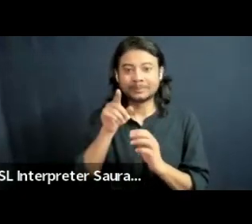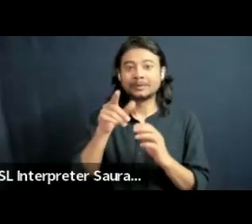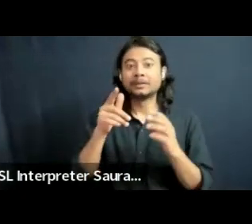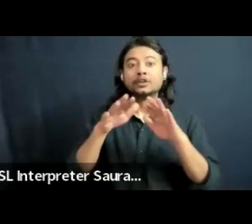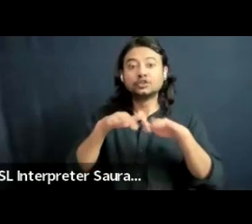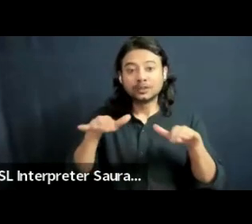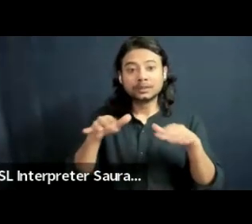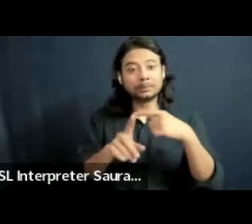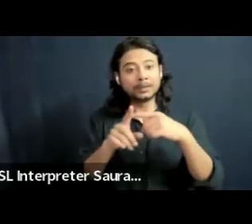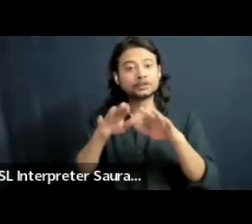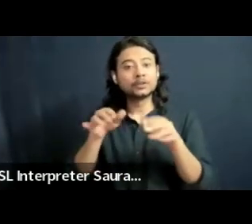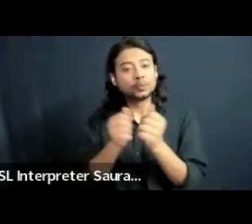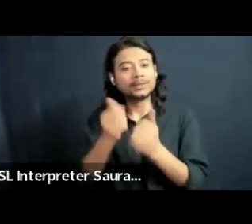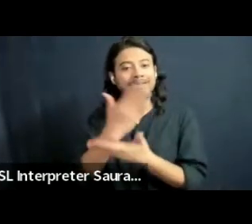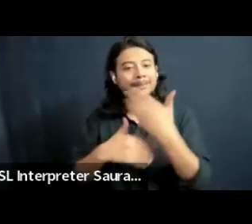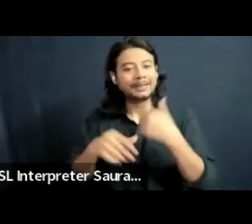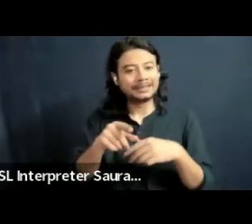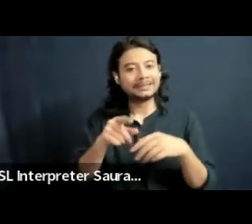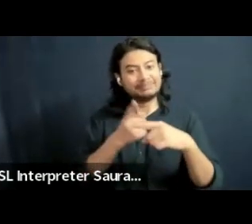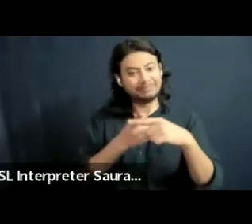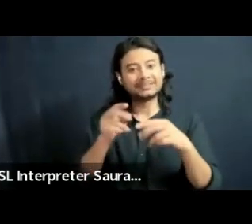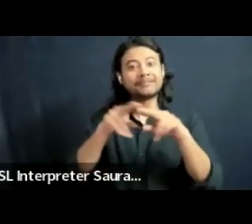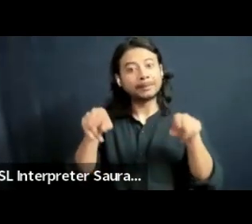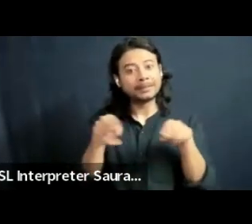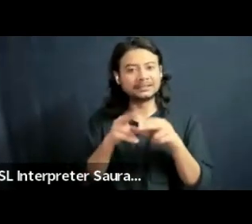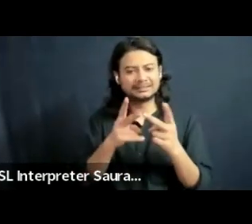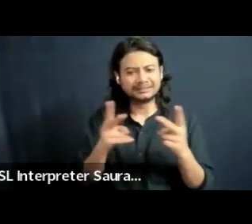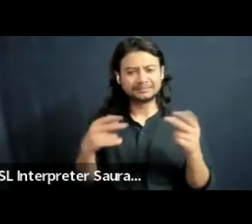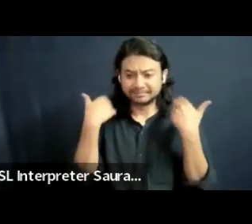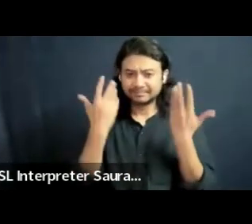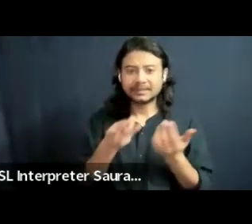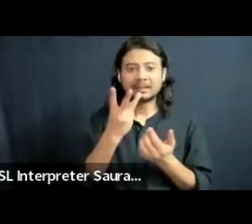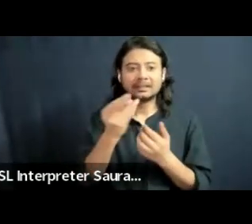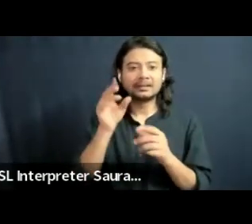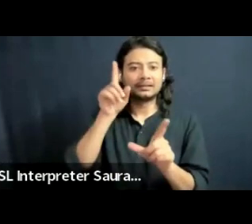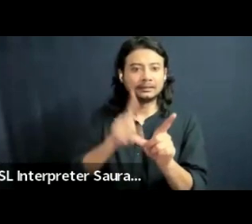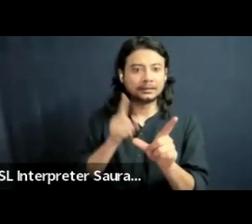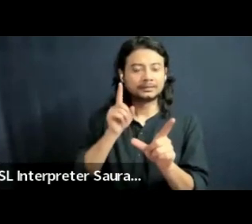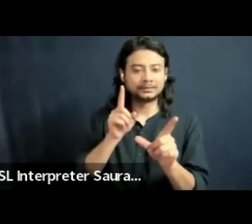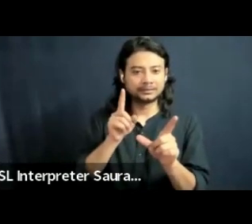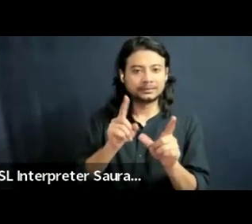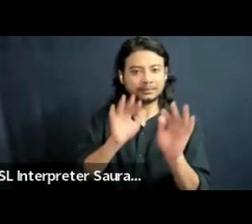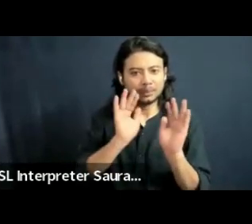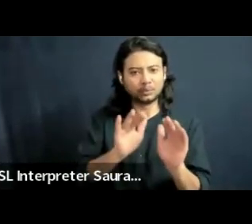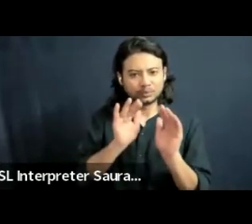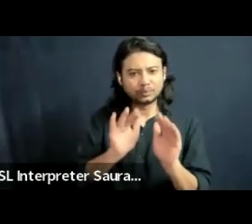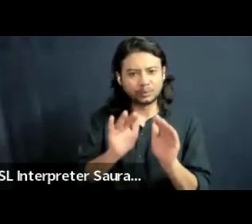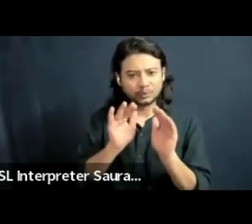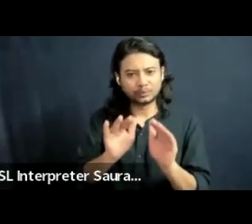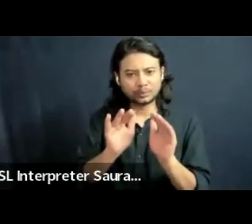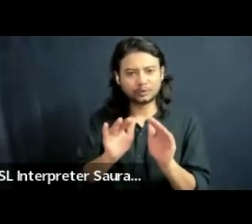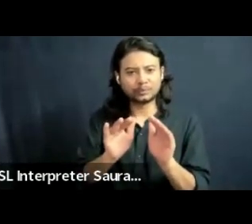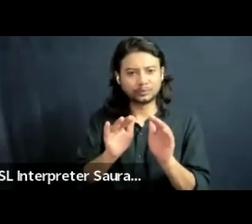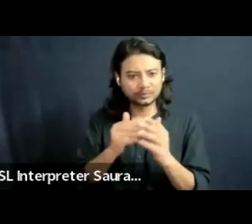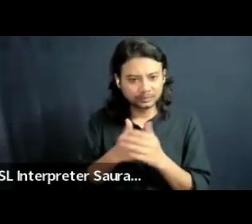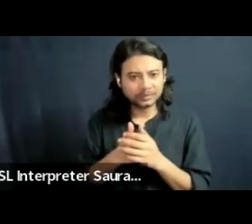and their families. And she's been doing this for the last 30 years, has a lot of experience to share with us. Radhika, over to